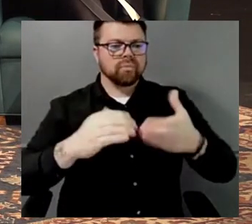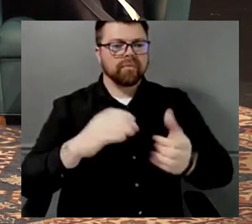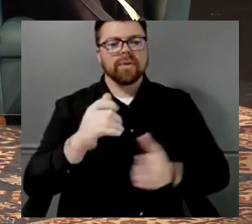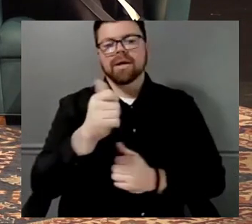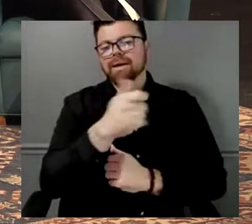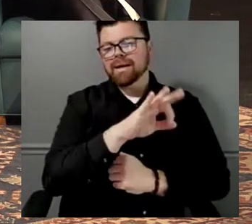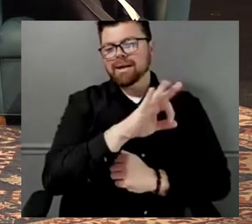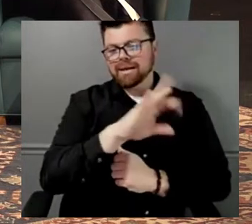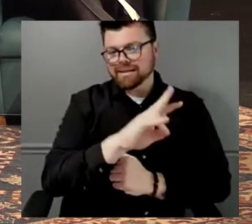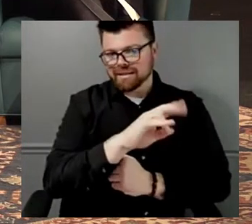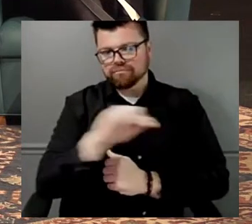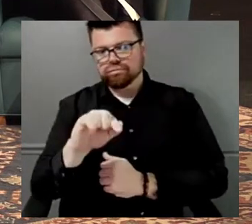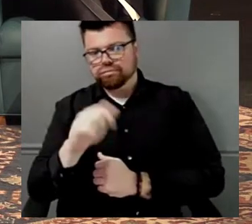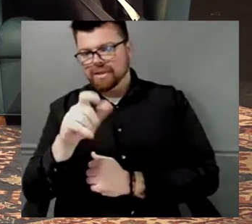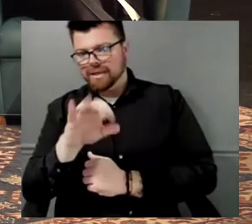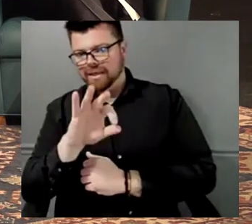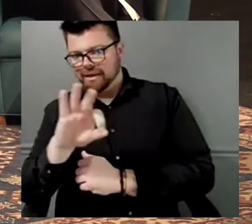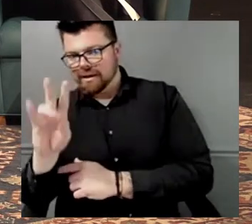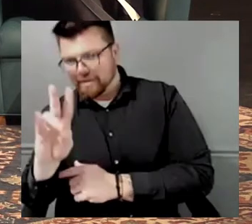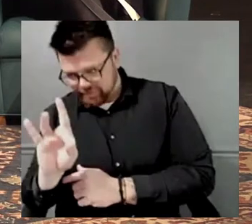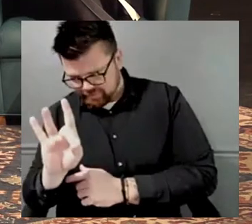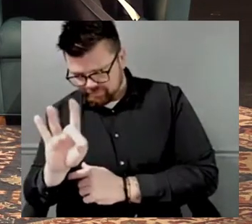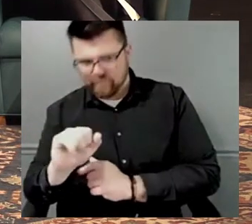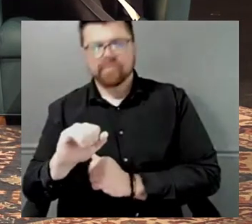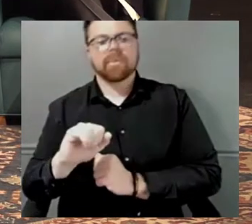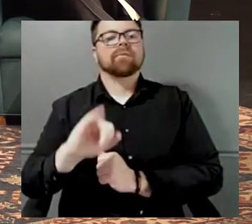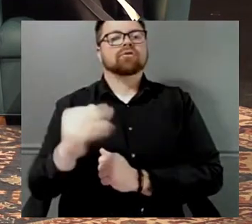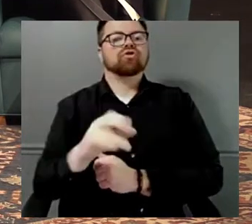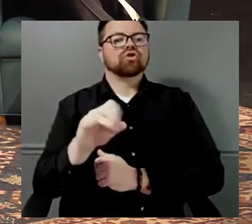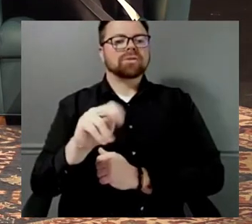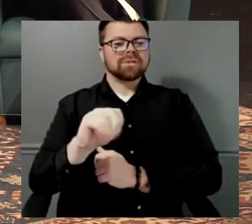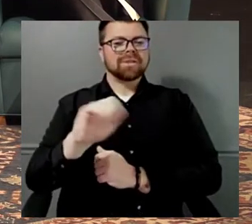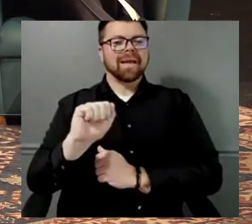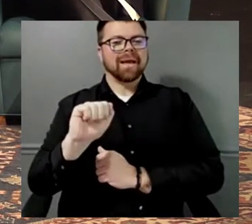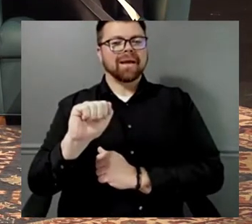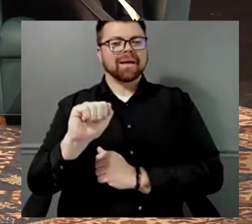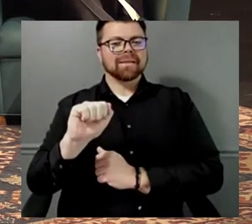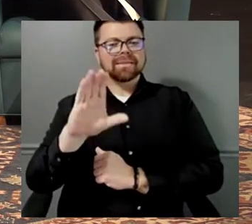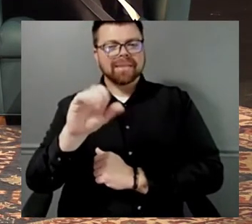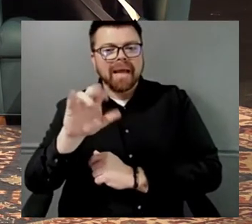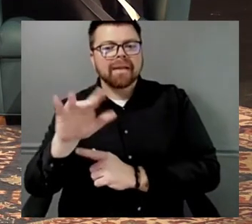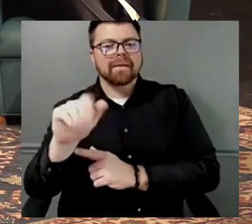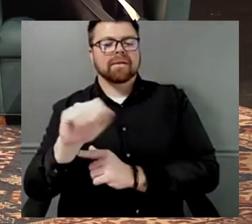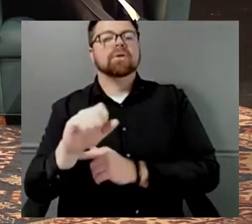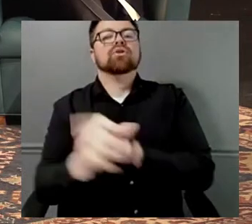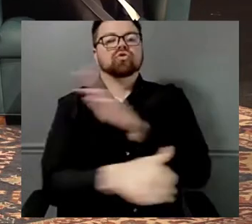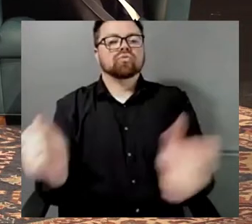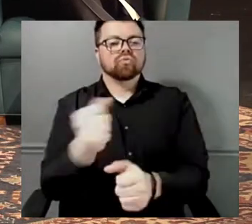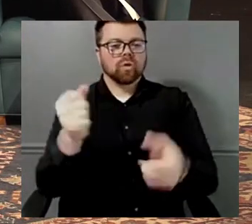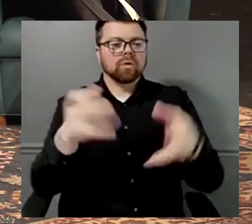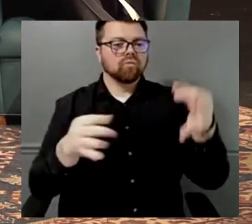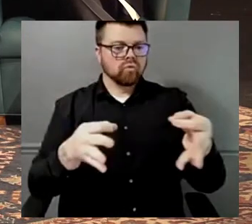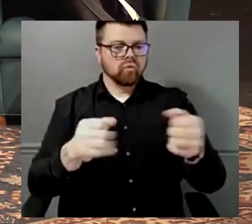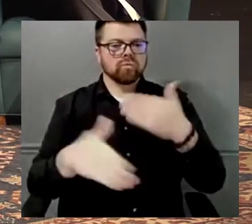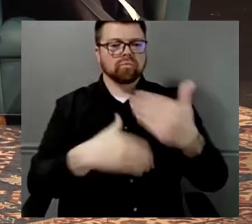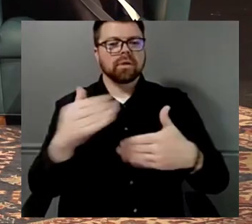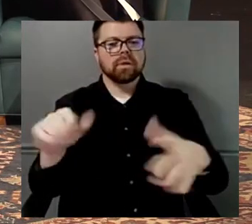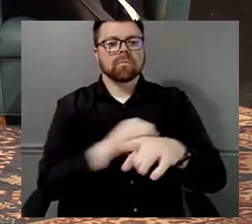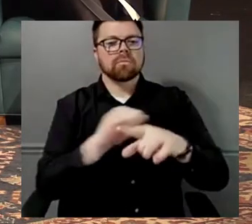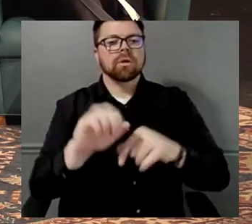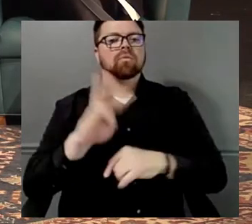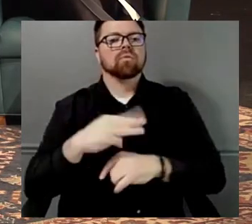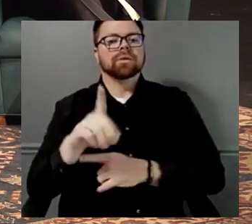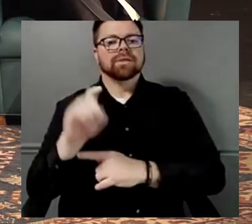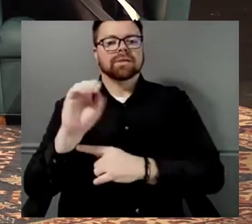during the 1998 term. After 2 years in private practice in Washington, D.C., she became a law professor, joining the faculty of Notre Dame Law School